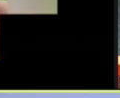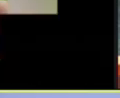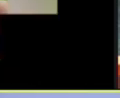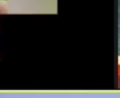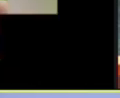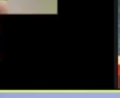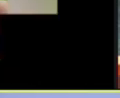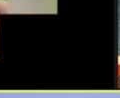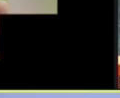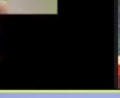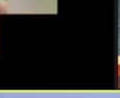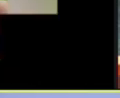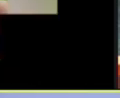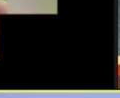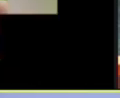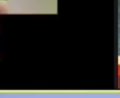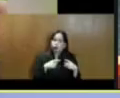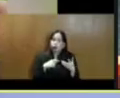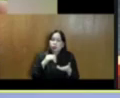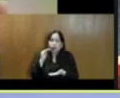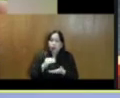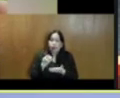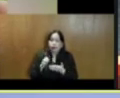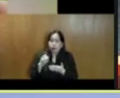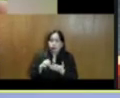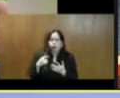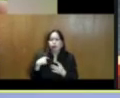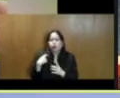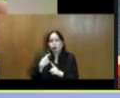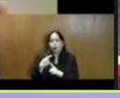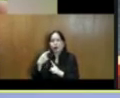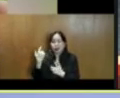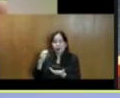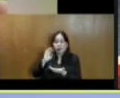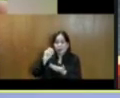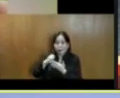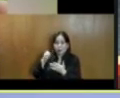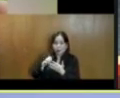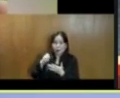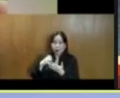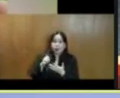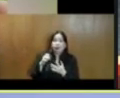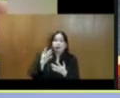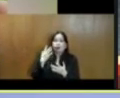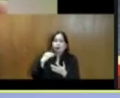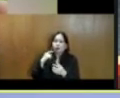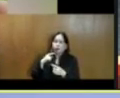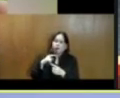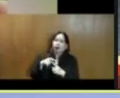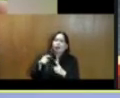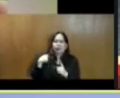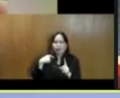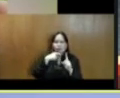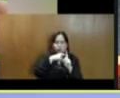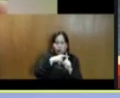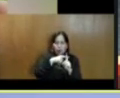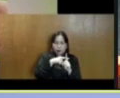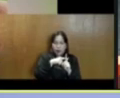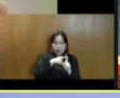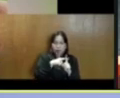to begin with, but there's also advantages around first mover innovation. So there's both